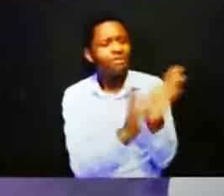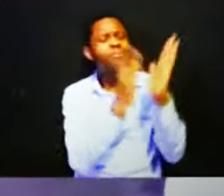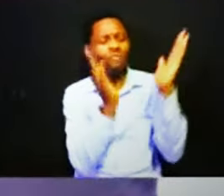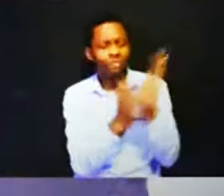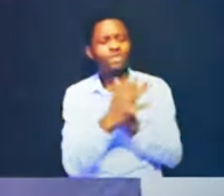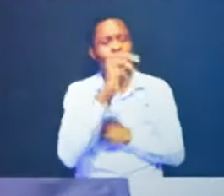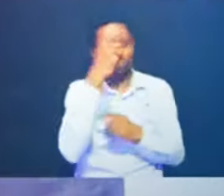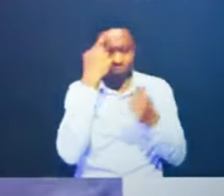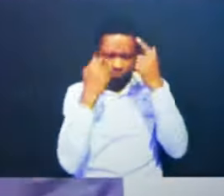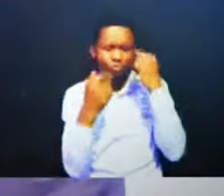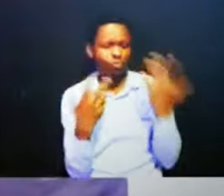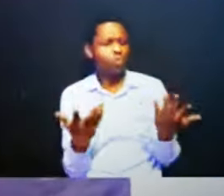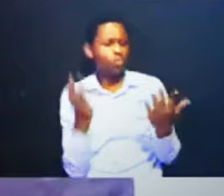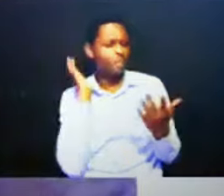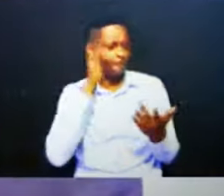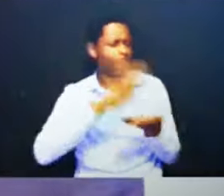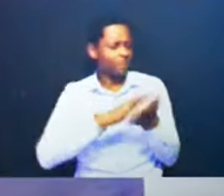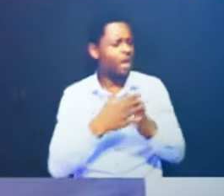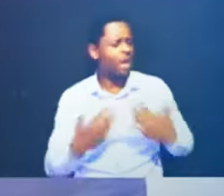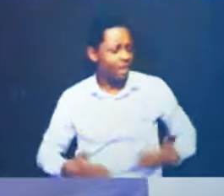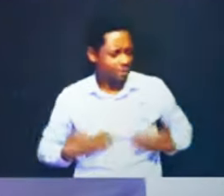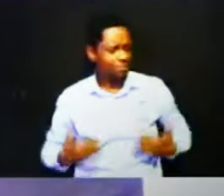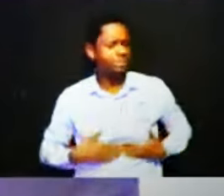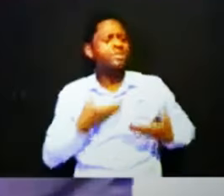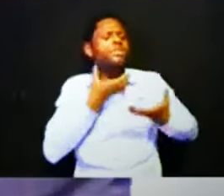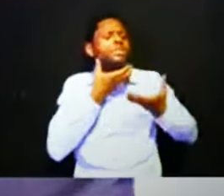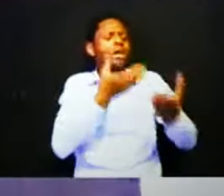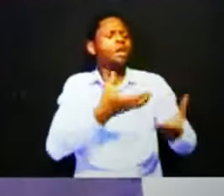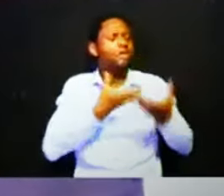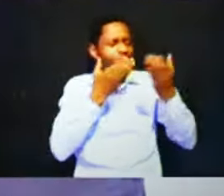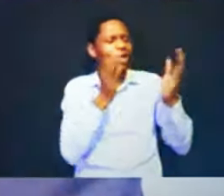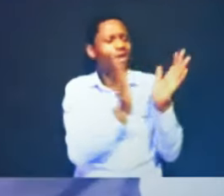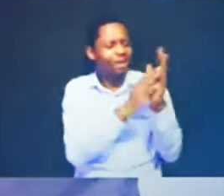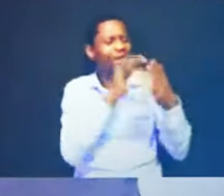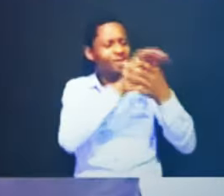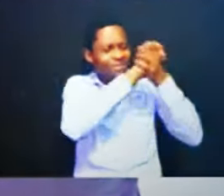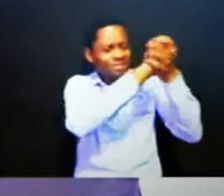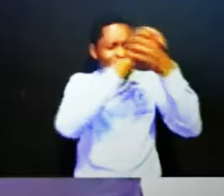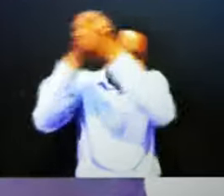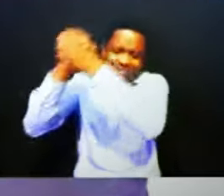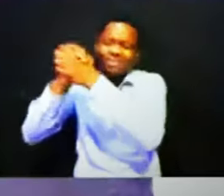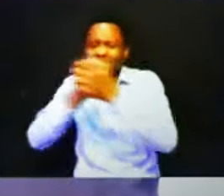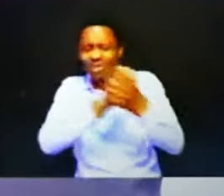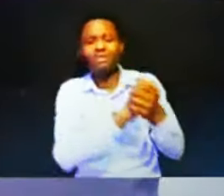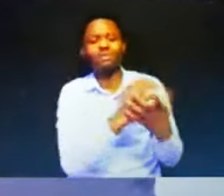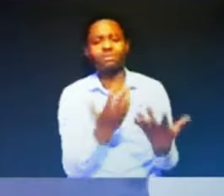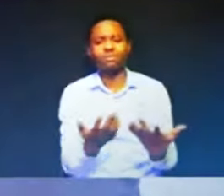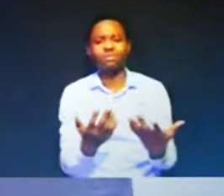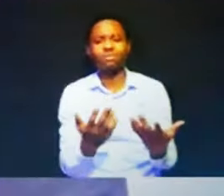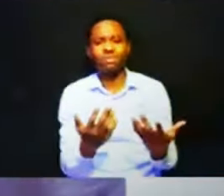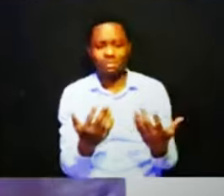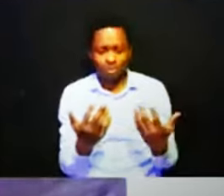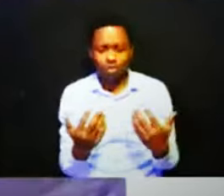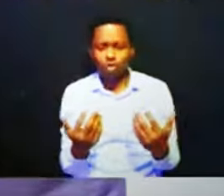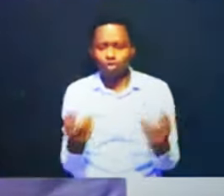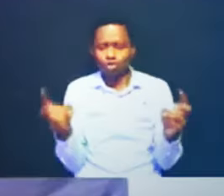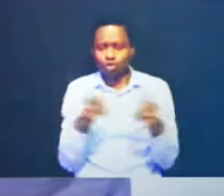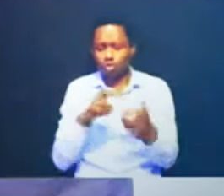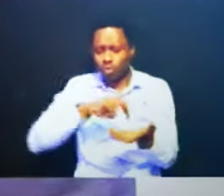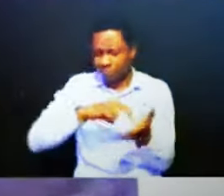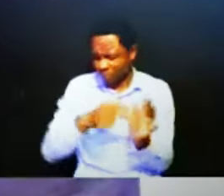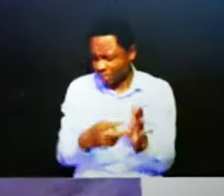they will be shouting and praising him. So the atmosphere